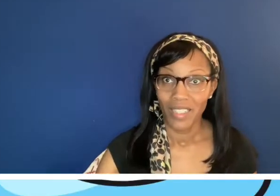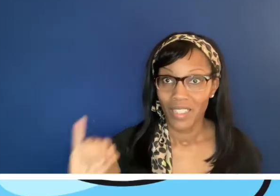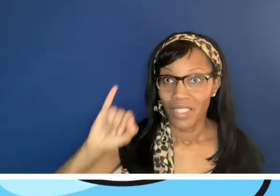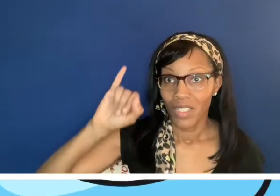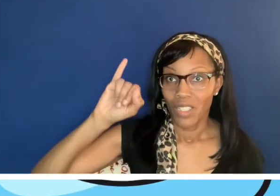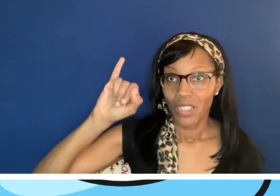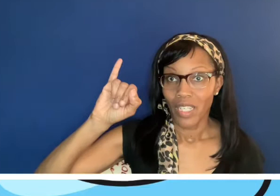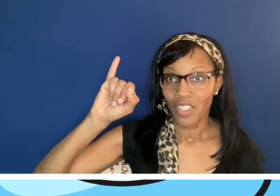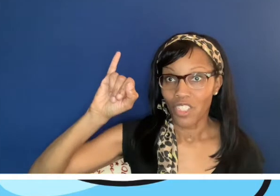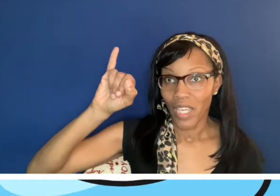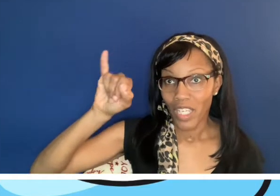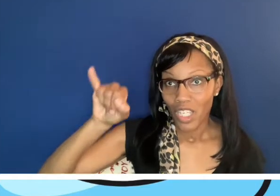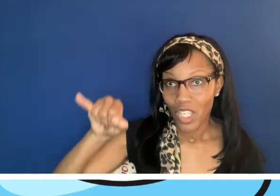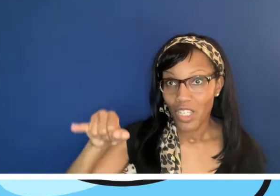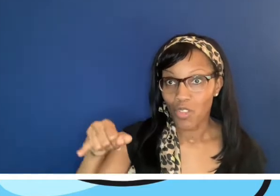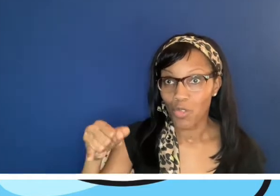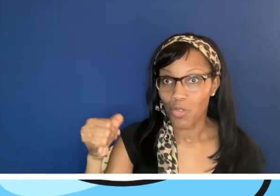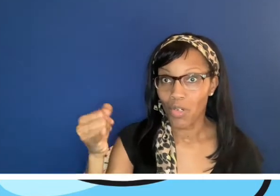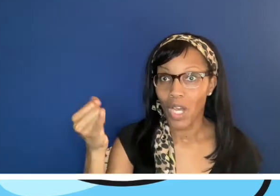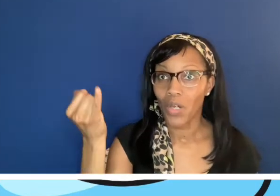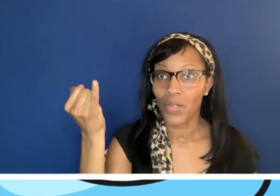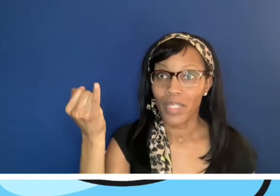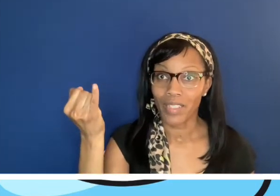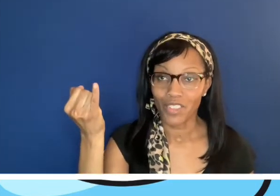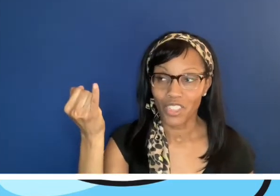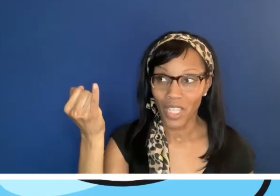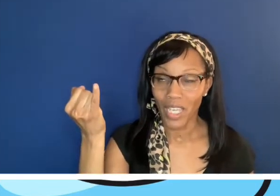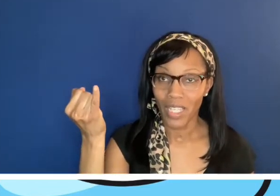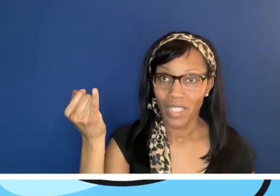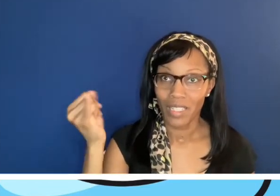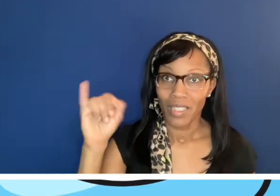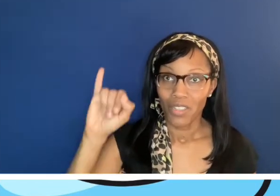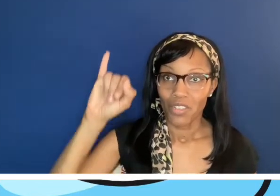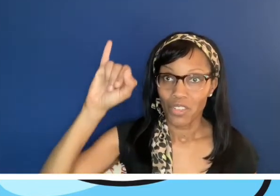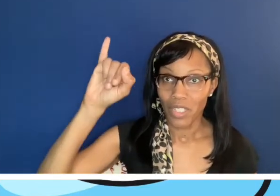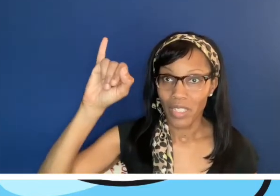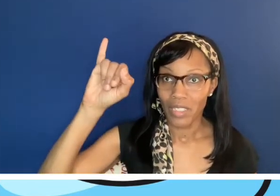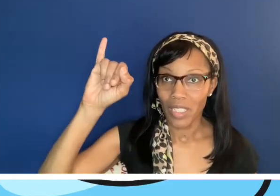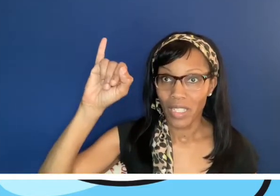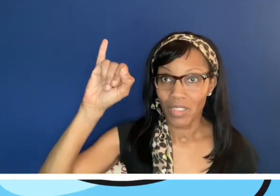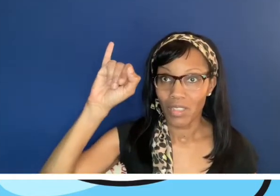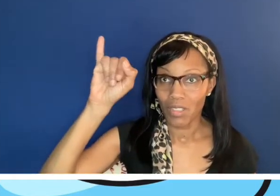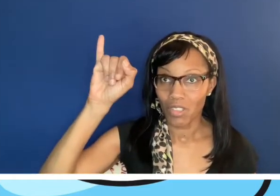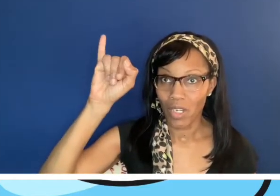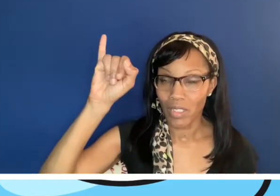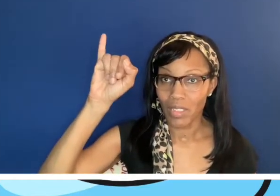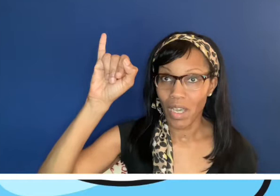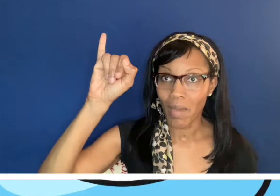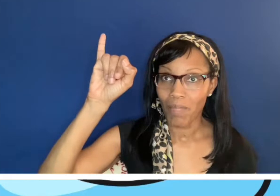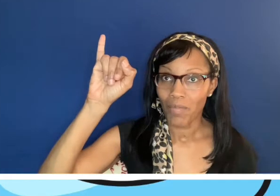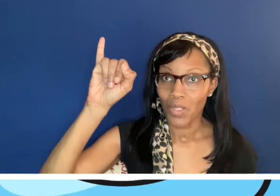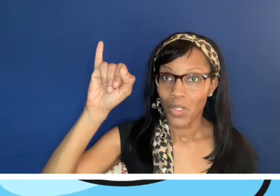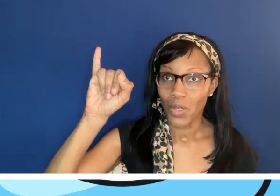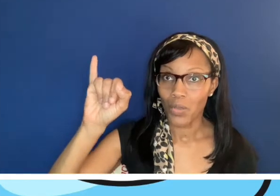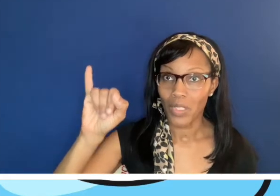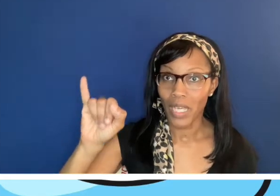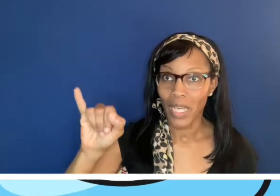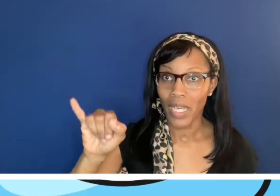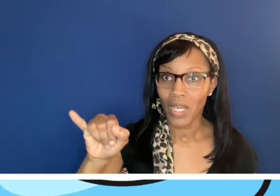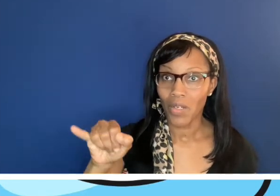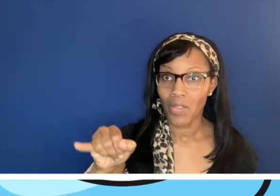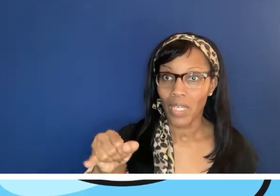J. Take a J and draw it. J. Just like in the sky. Start at the top,